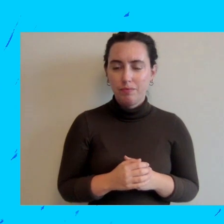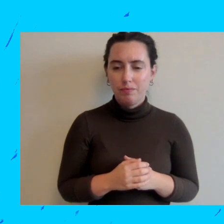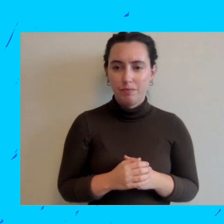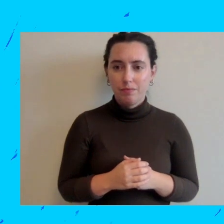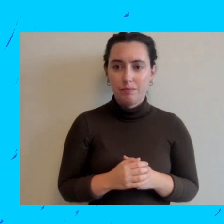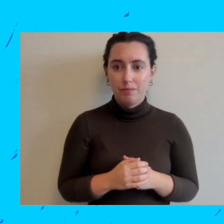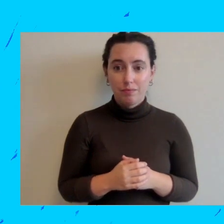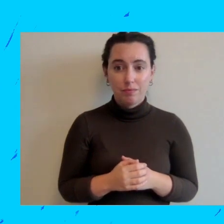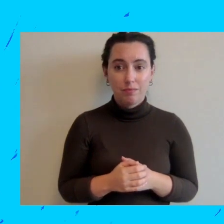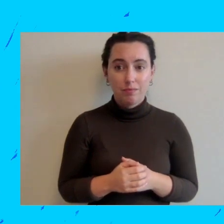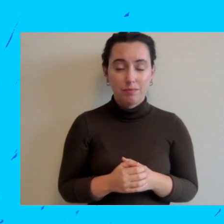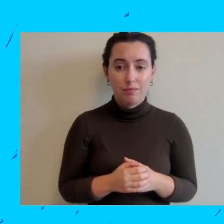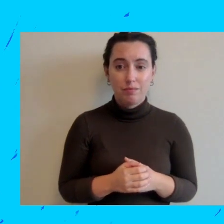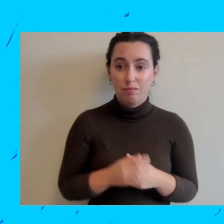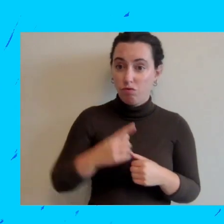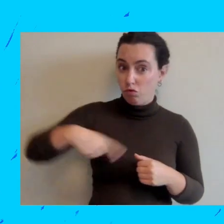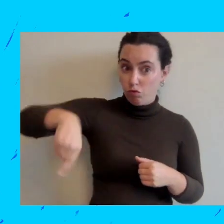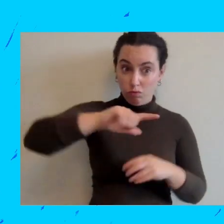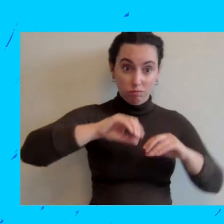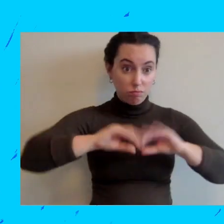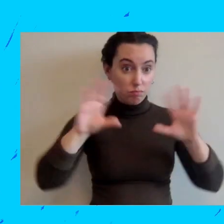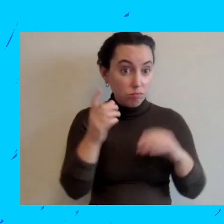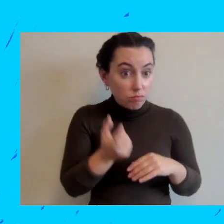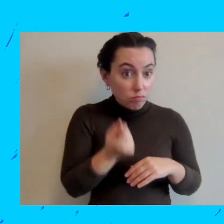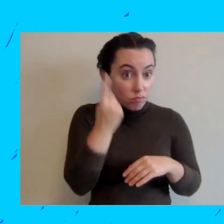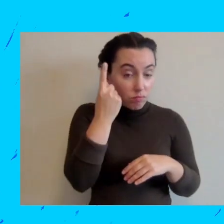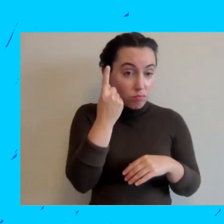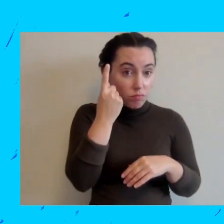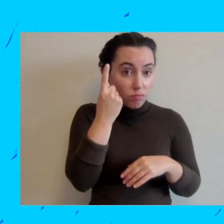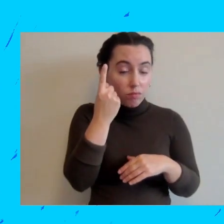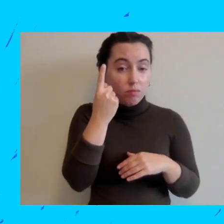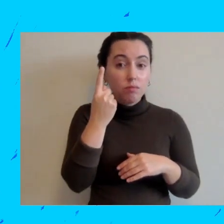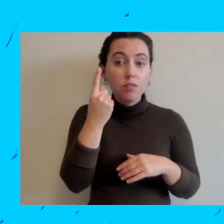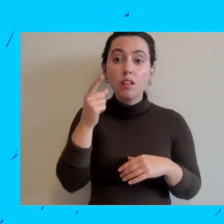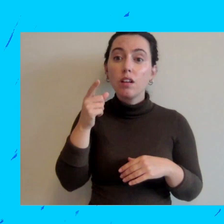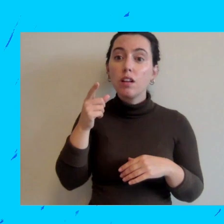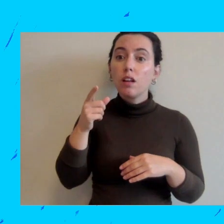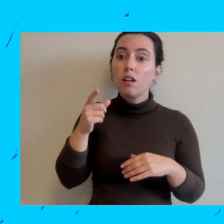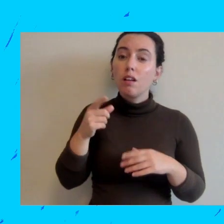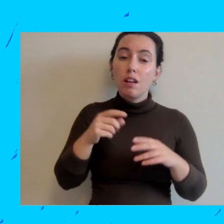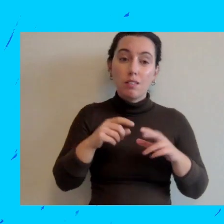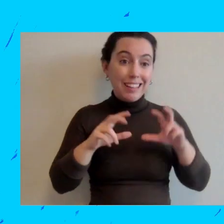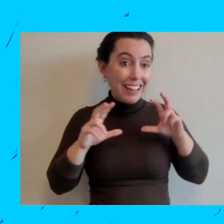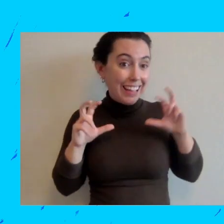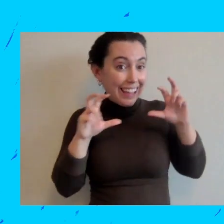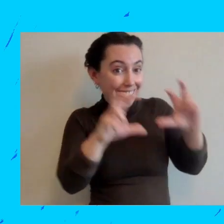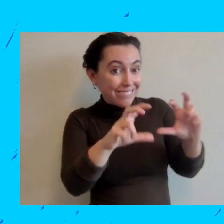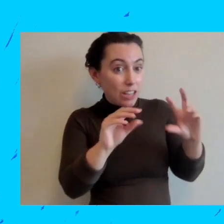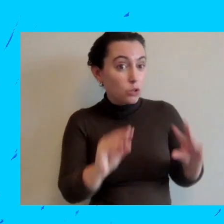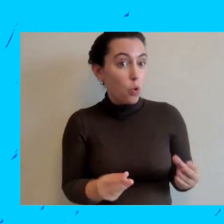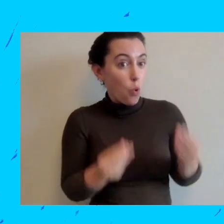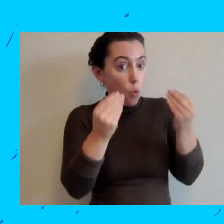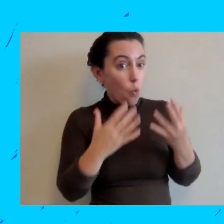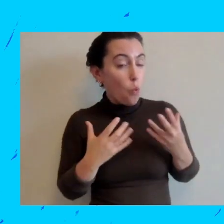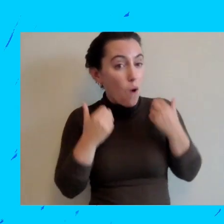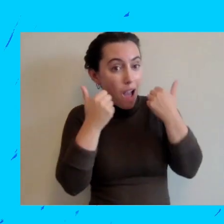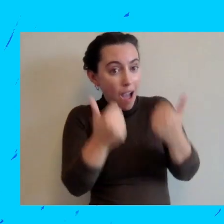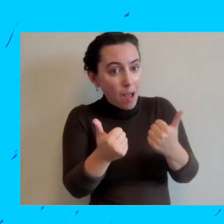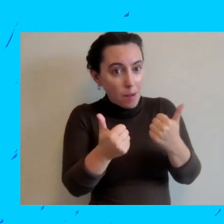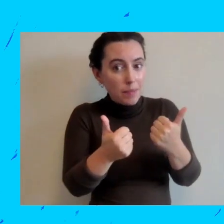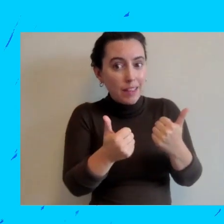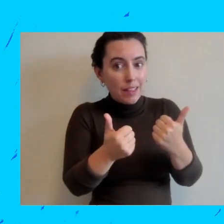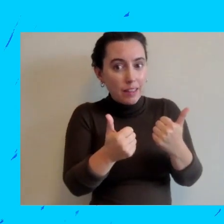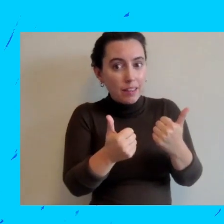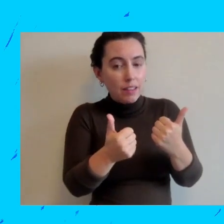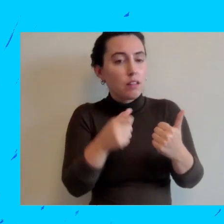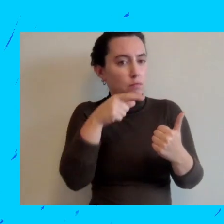being said, it is necessary to note that the most important reason for investing in adolescent well-being is that this is their basic